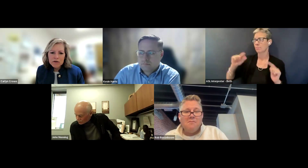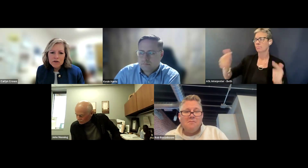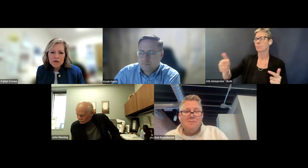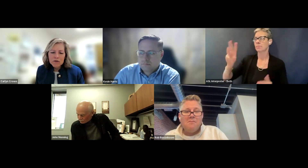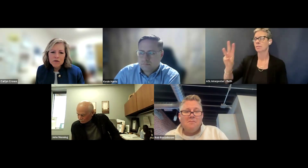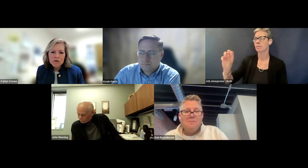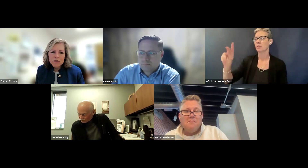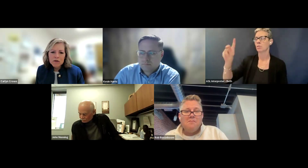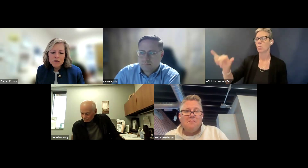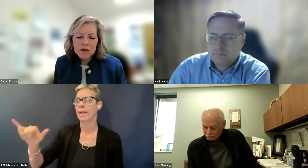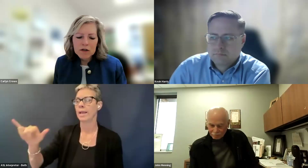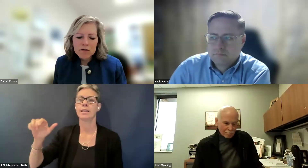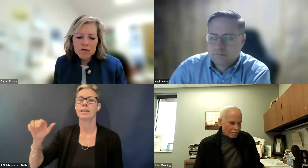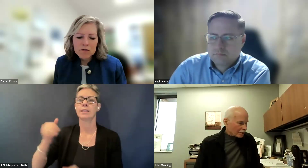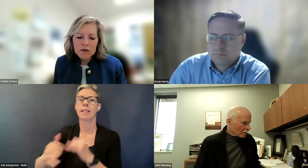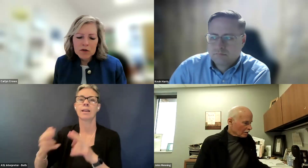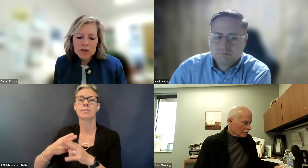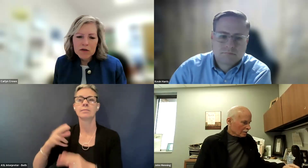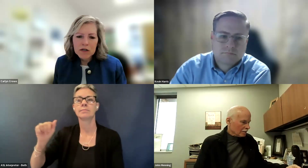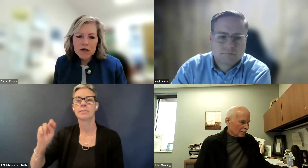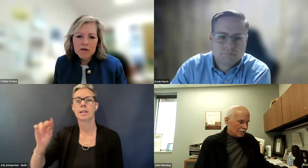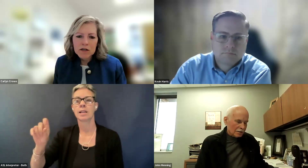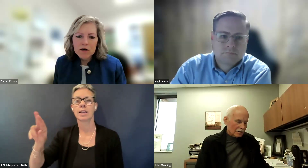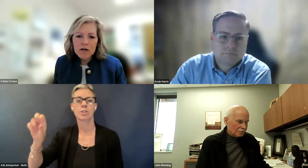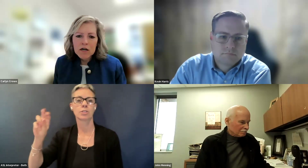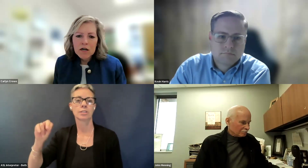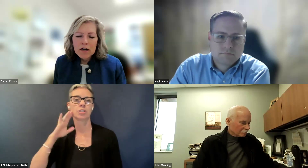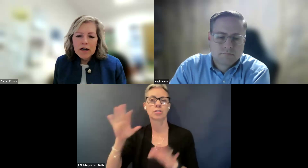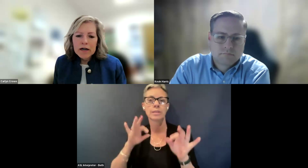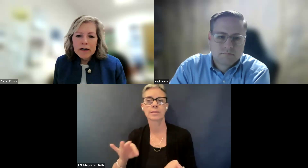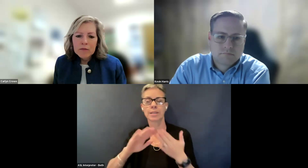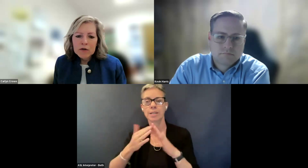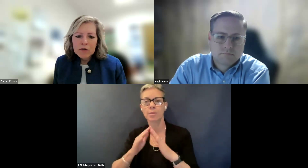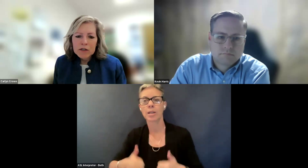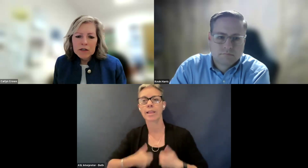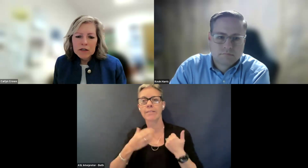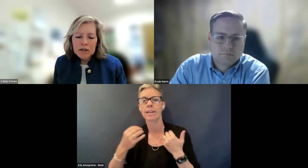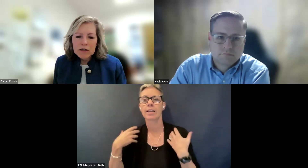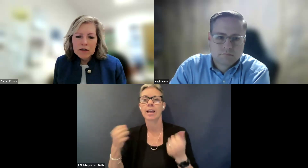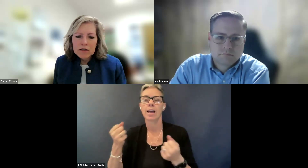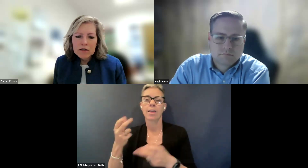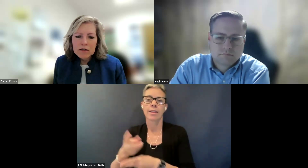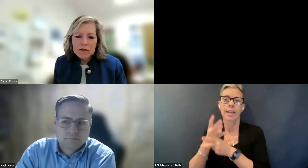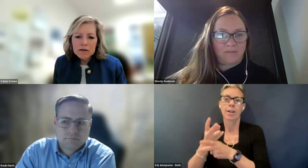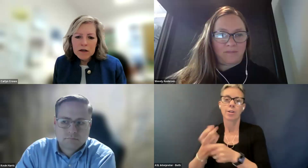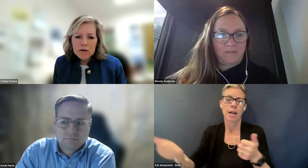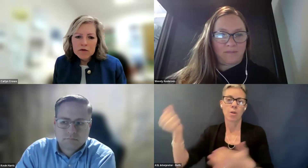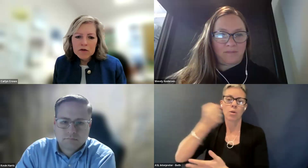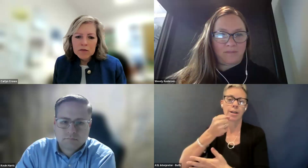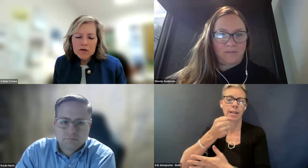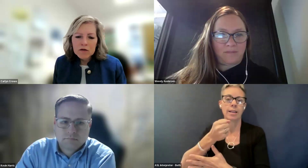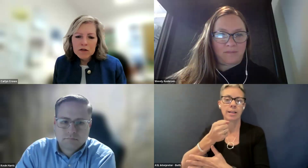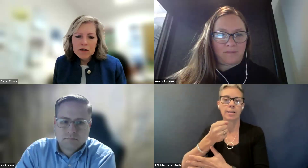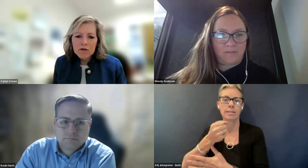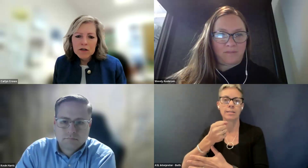Wendy Anderson, who's going to talk us through the community living and healthcare priority. And I